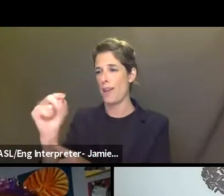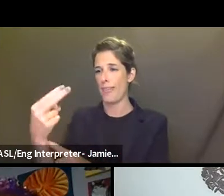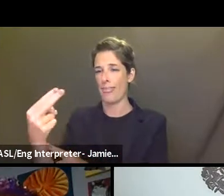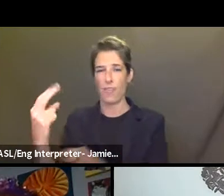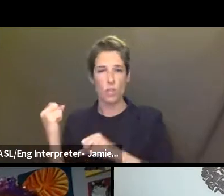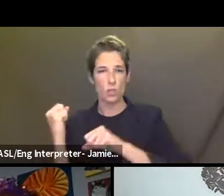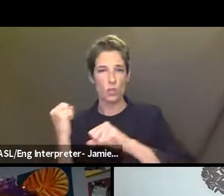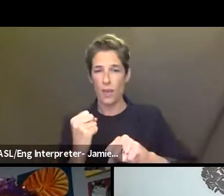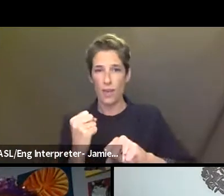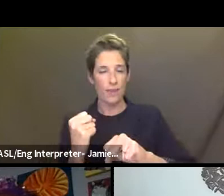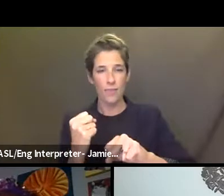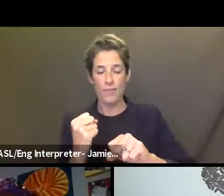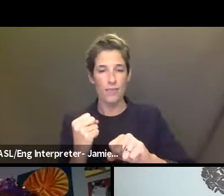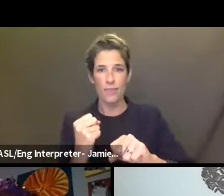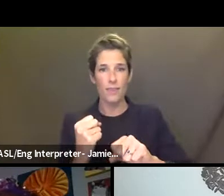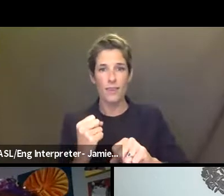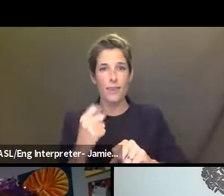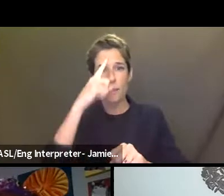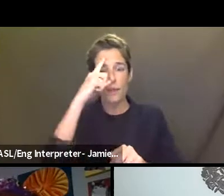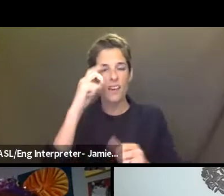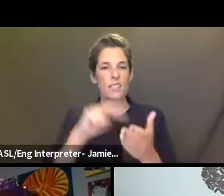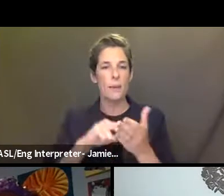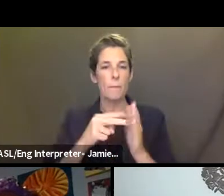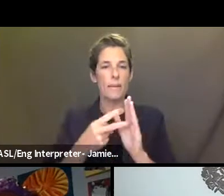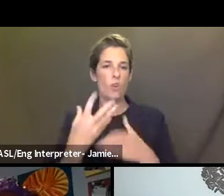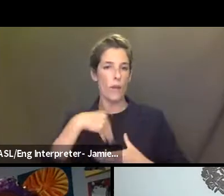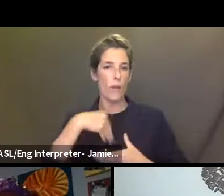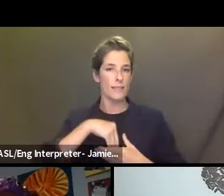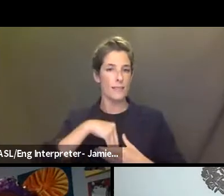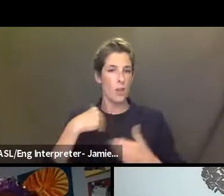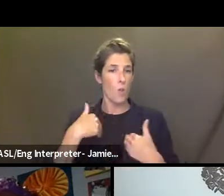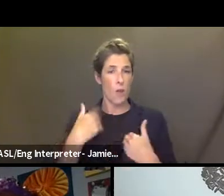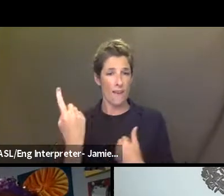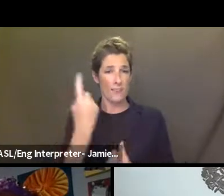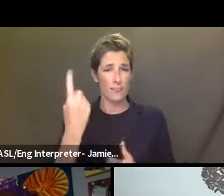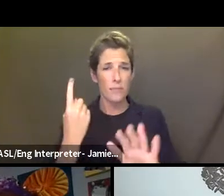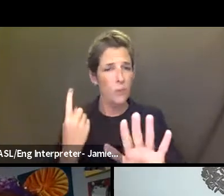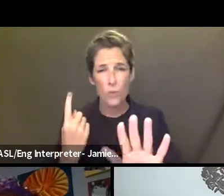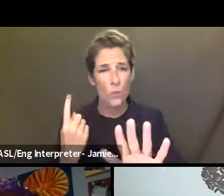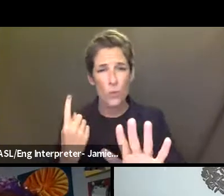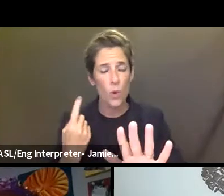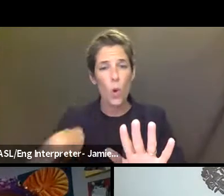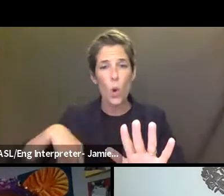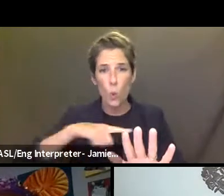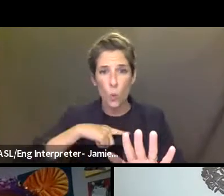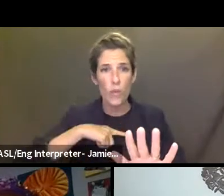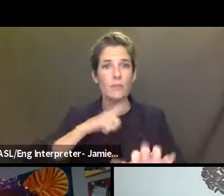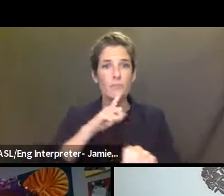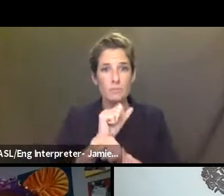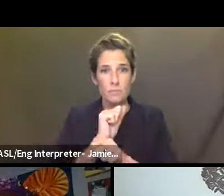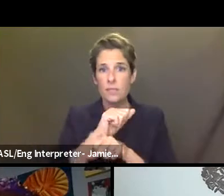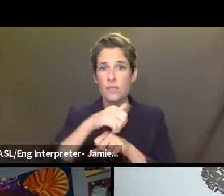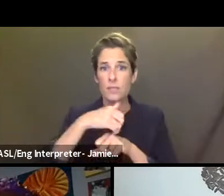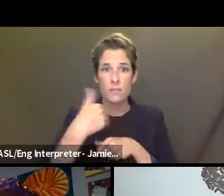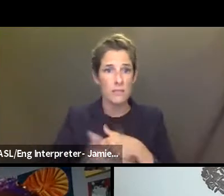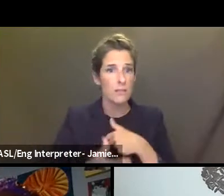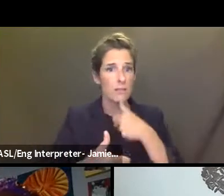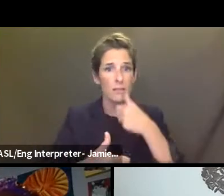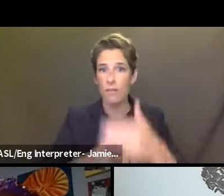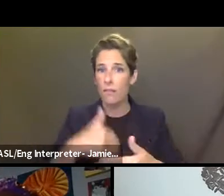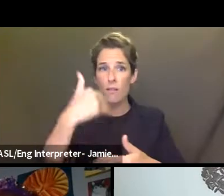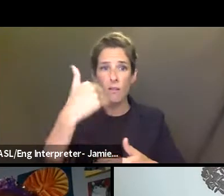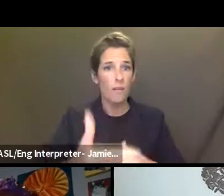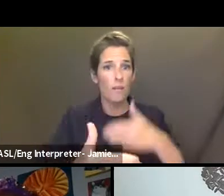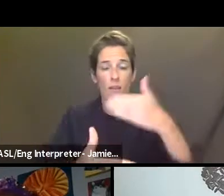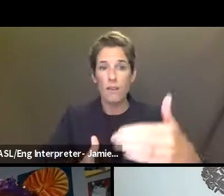bunch of us walked across this giant minefield and a great number of us got decimated.